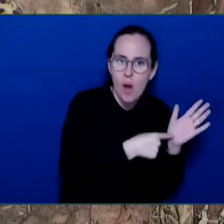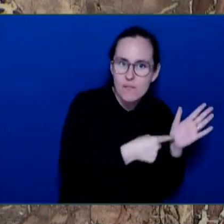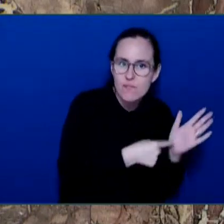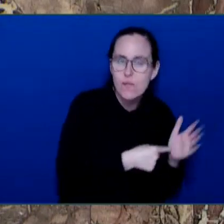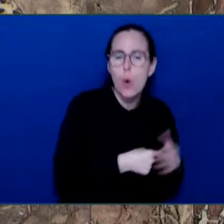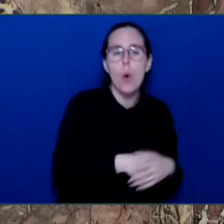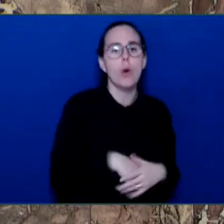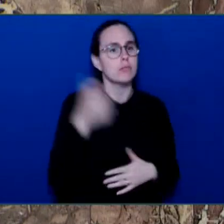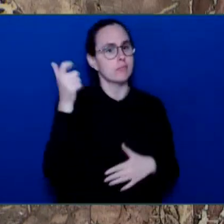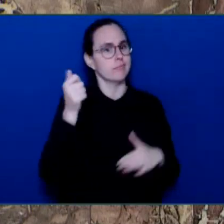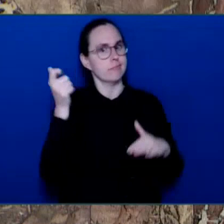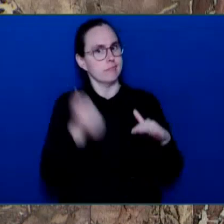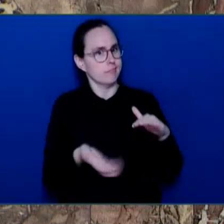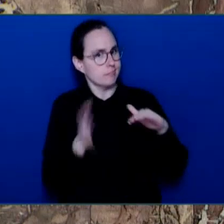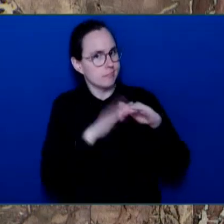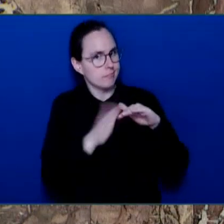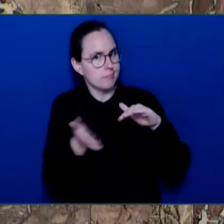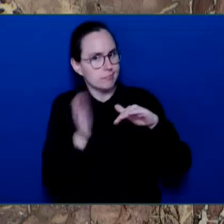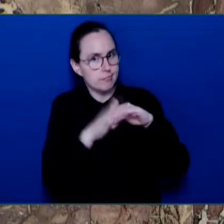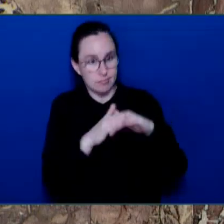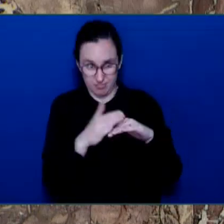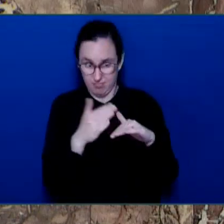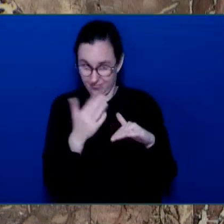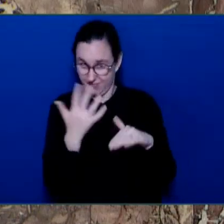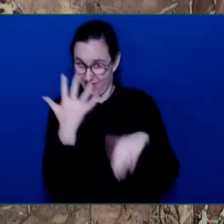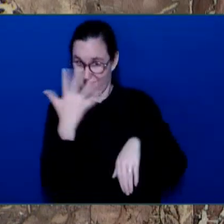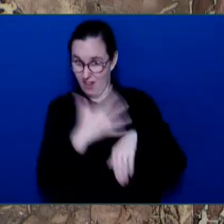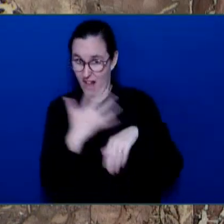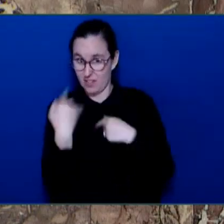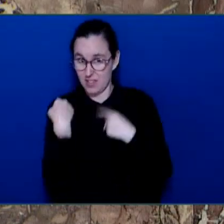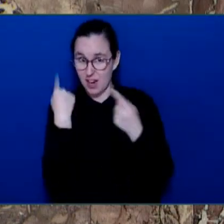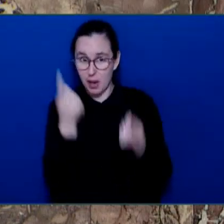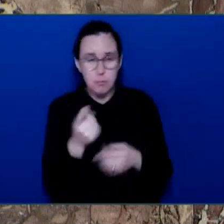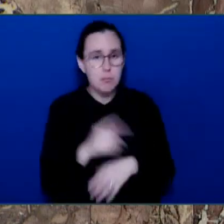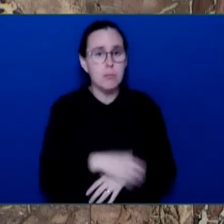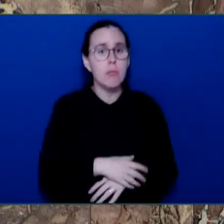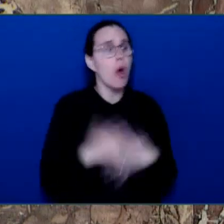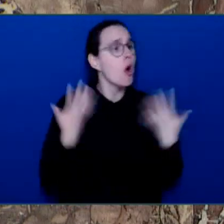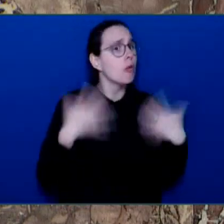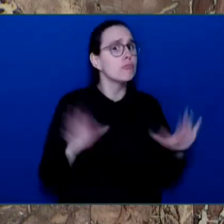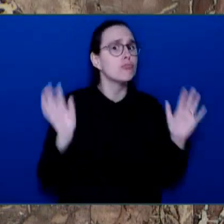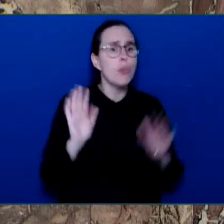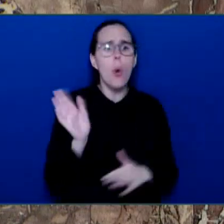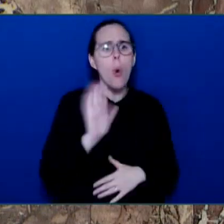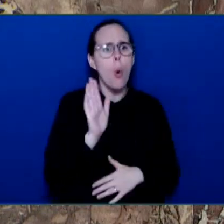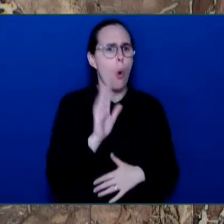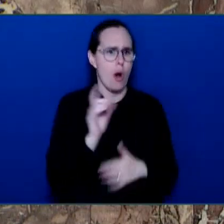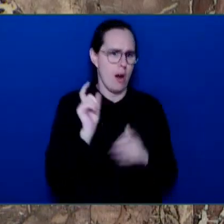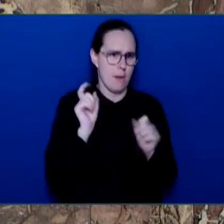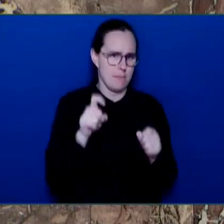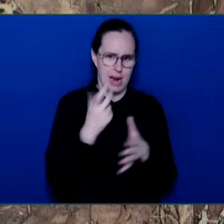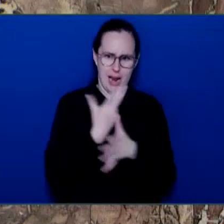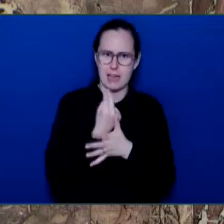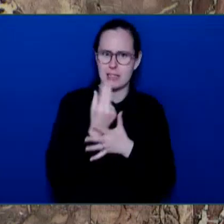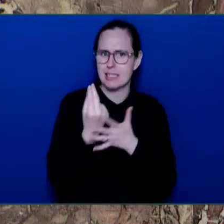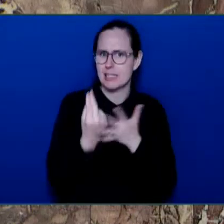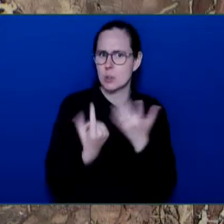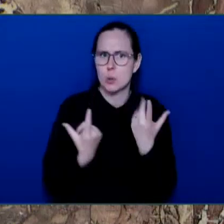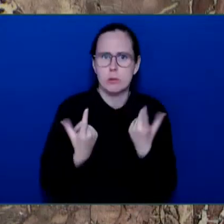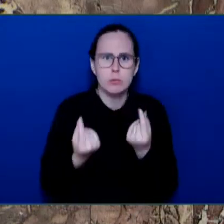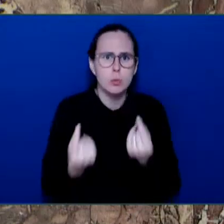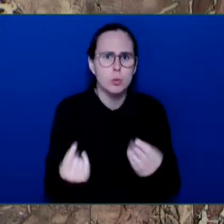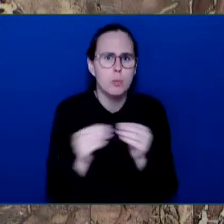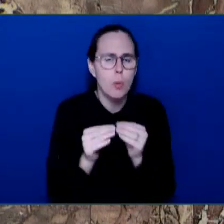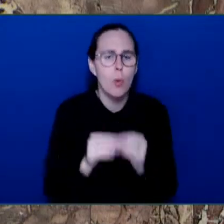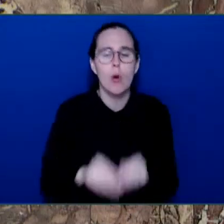and much more to do, because absolutely the impact of global inflation has hit people very hard. I want to also, though, say